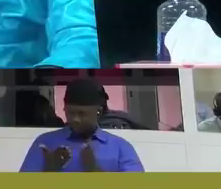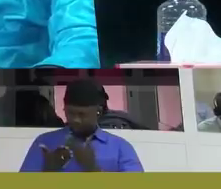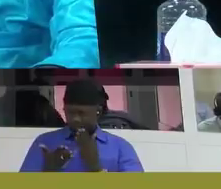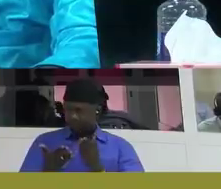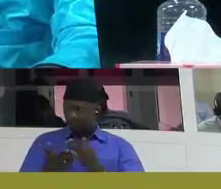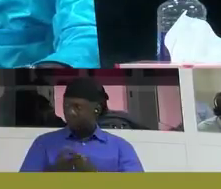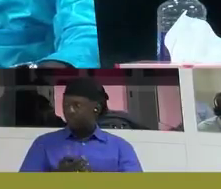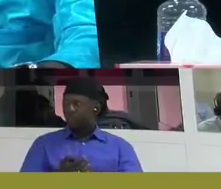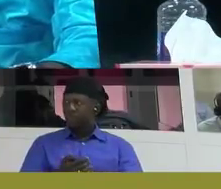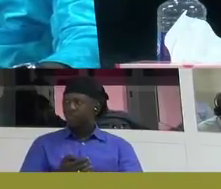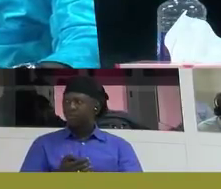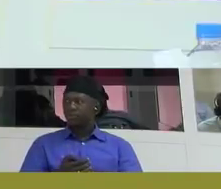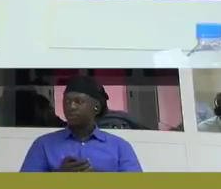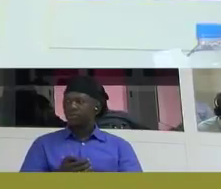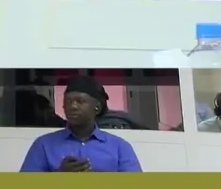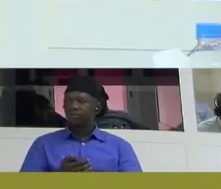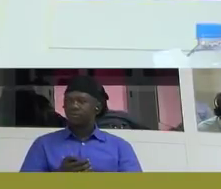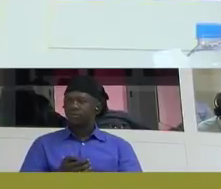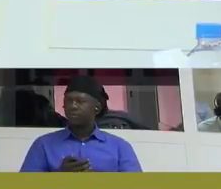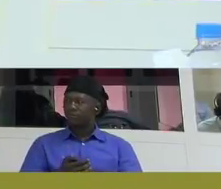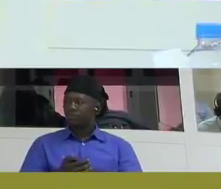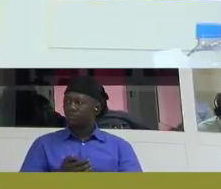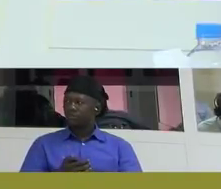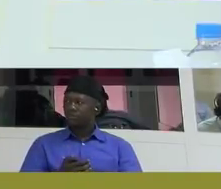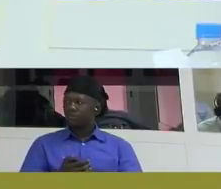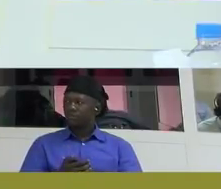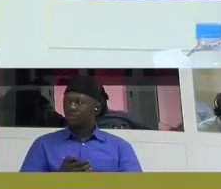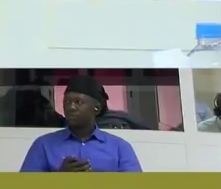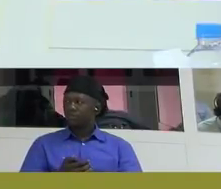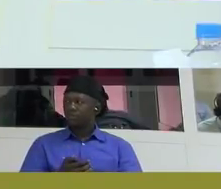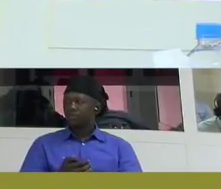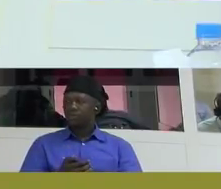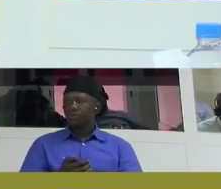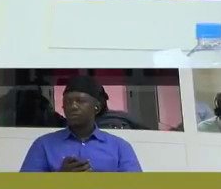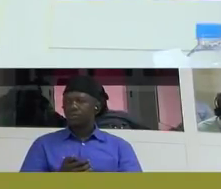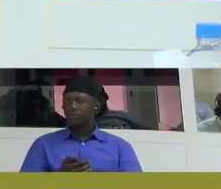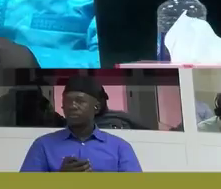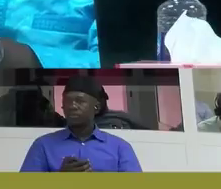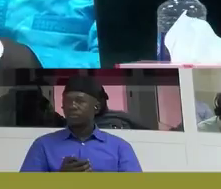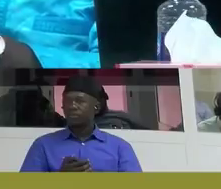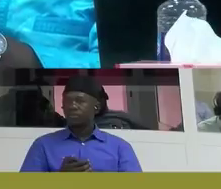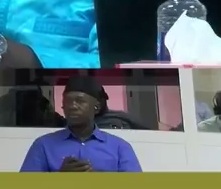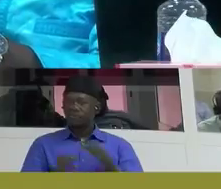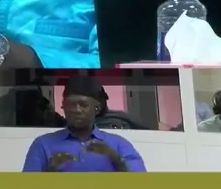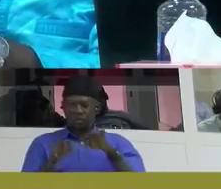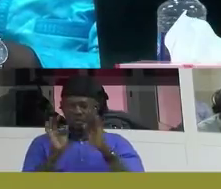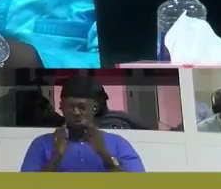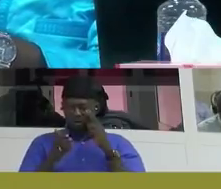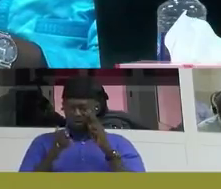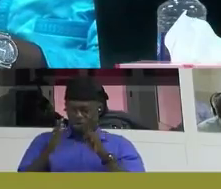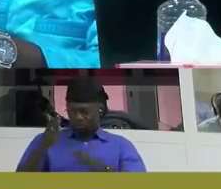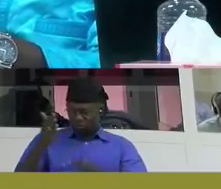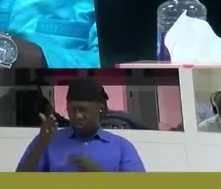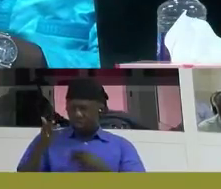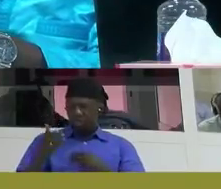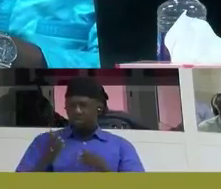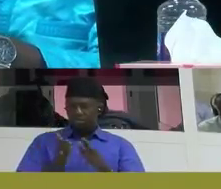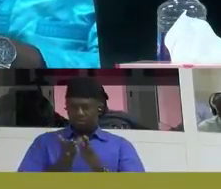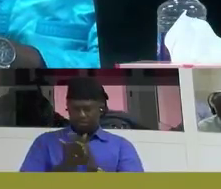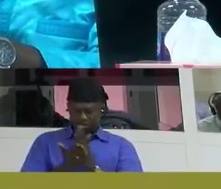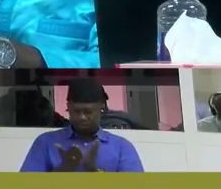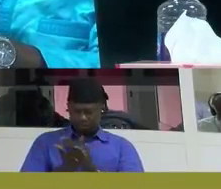I was sharing it with the office there. Okay. Have you got it? Take a look at page 99 of your